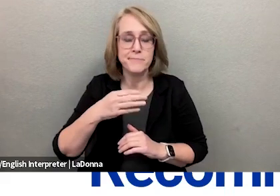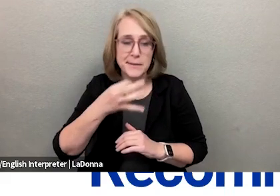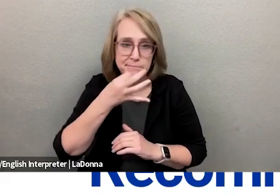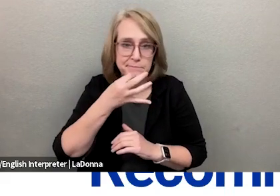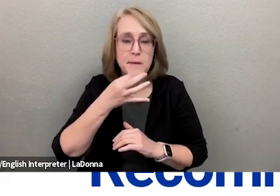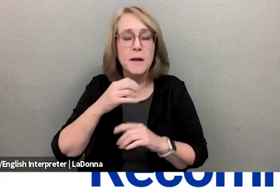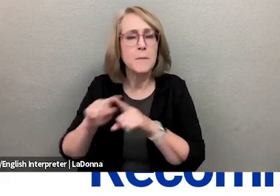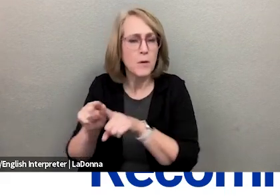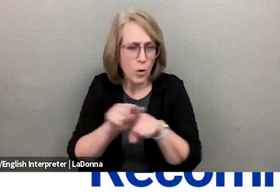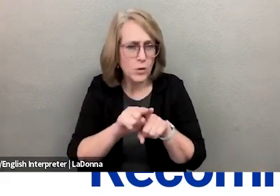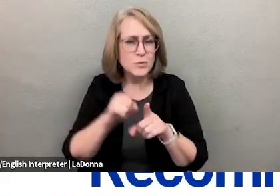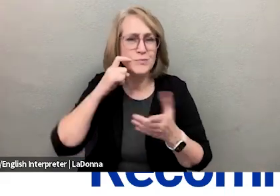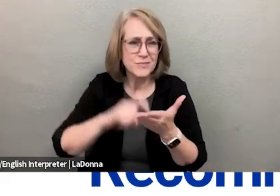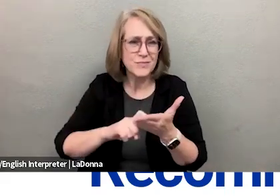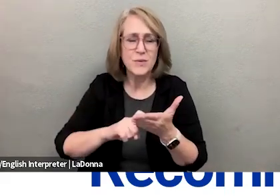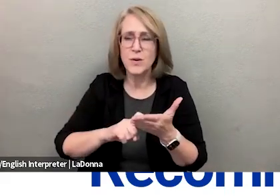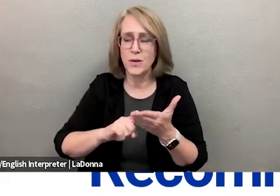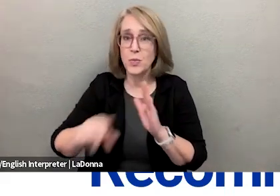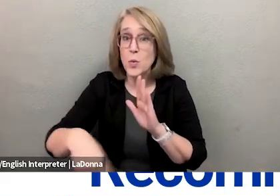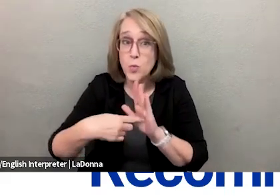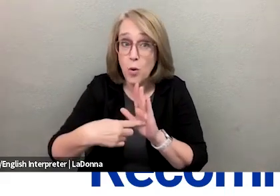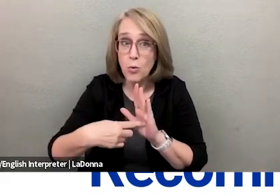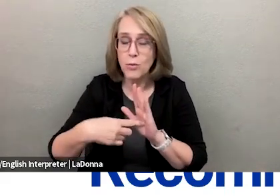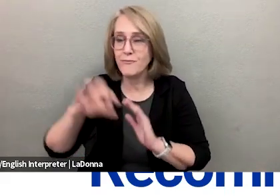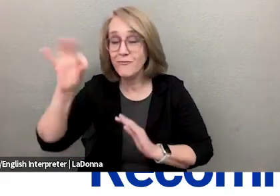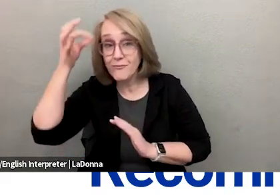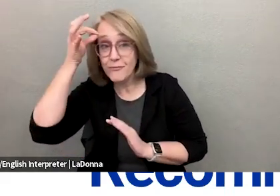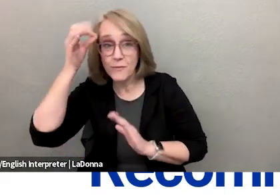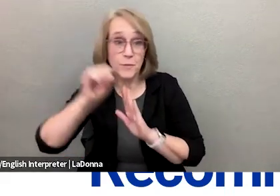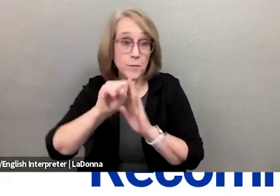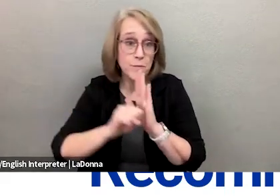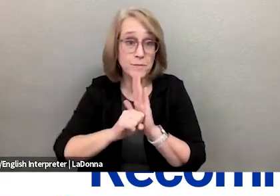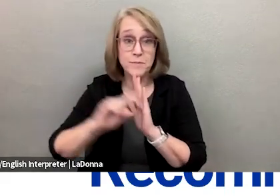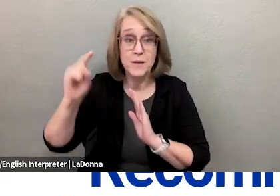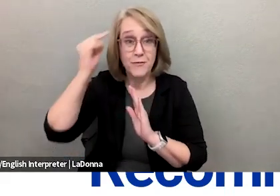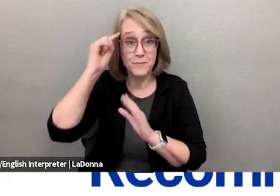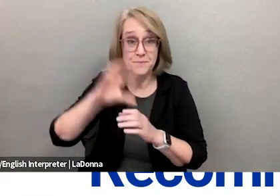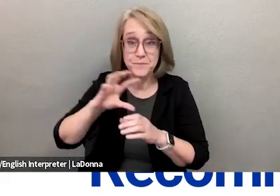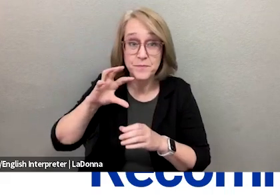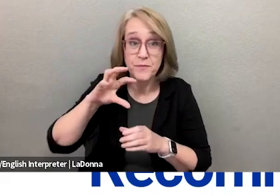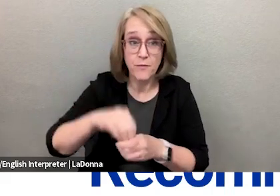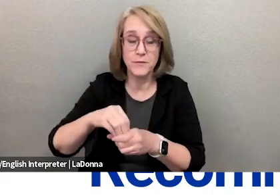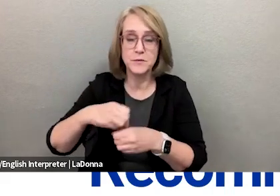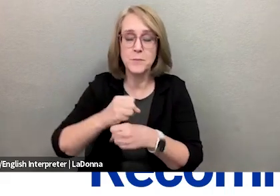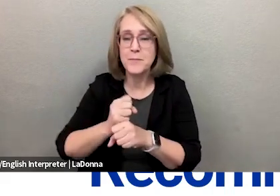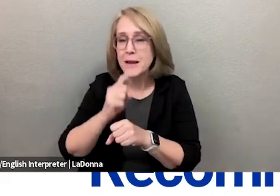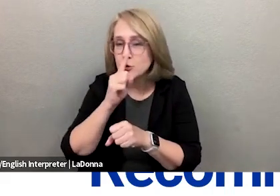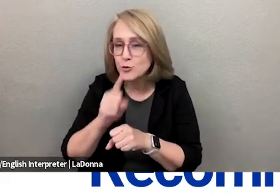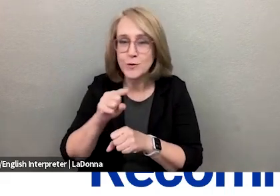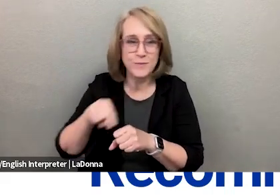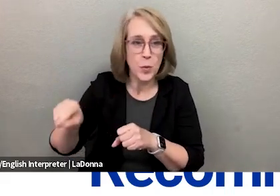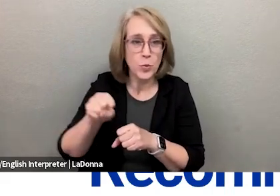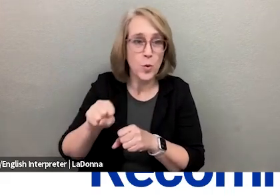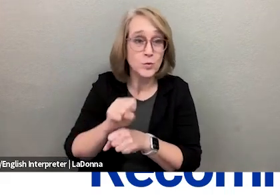virtue of recognizing that there is a big role for both federal and state governments to play in ensuring that workers have